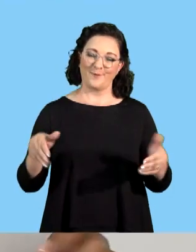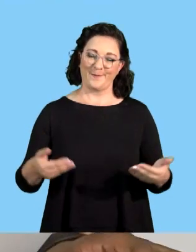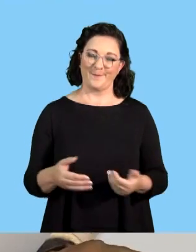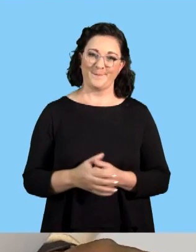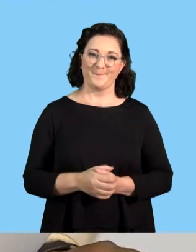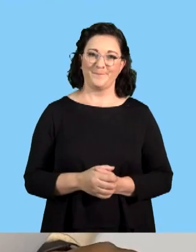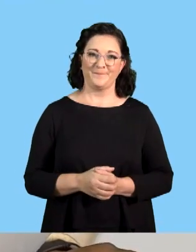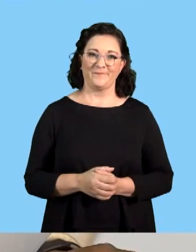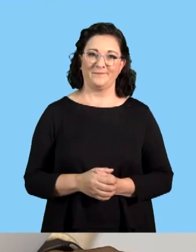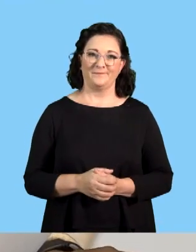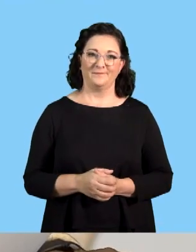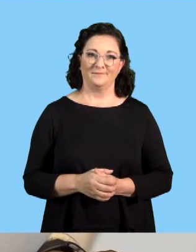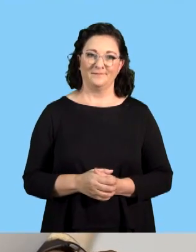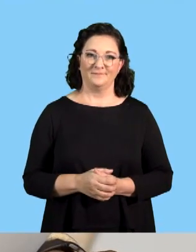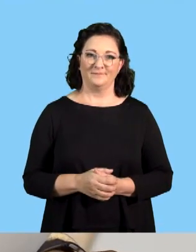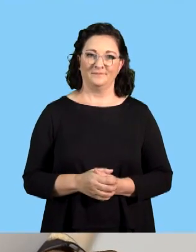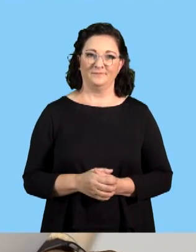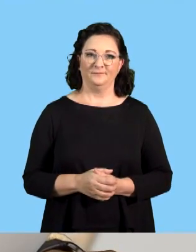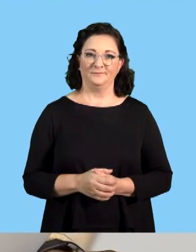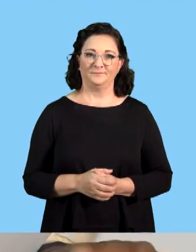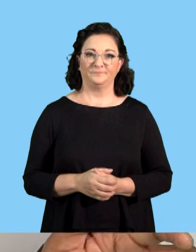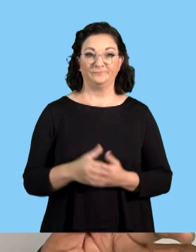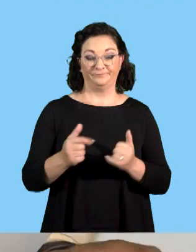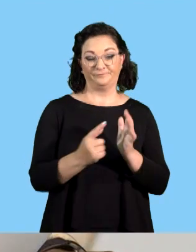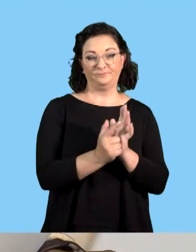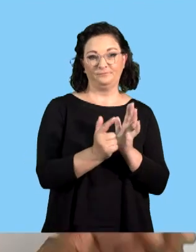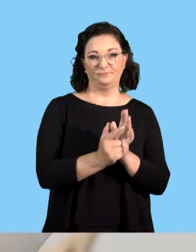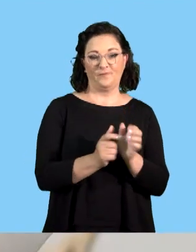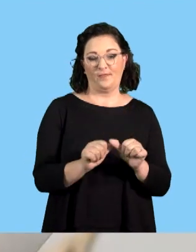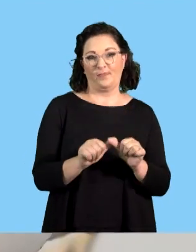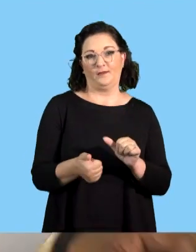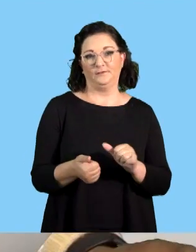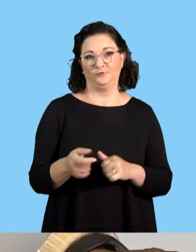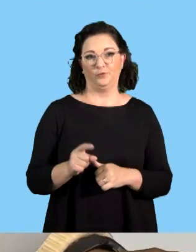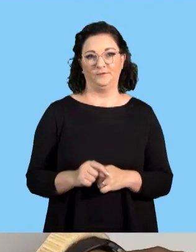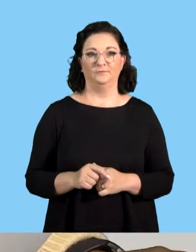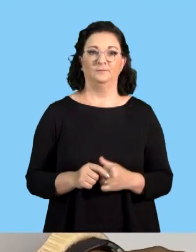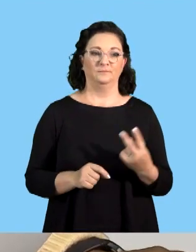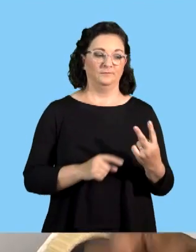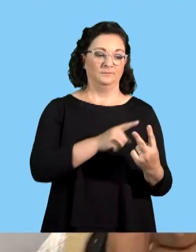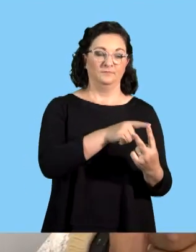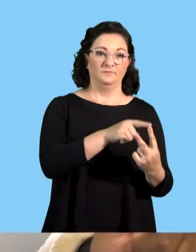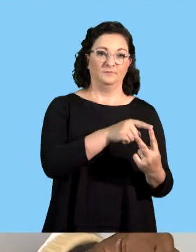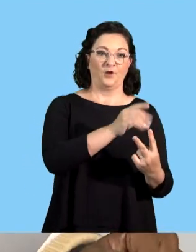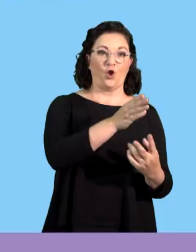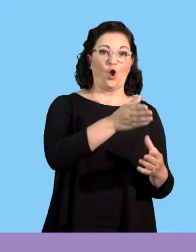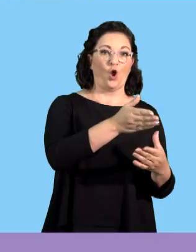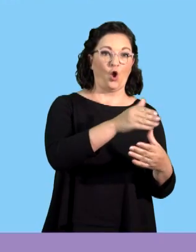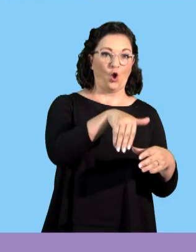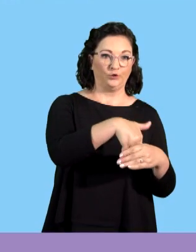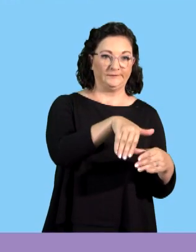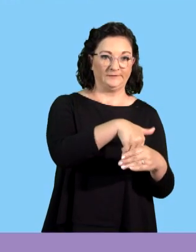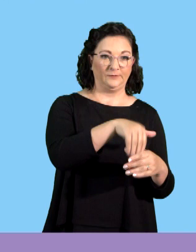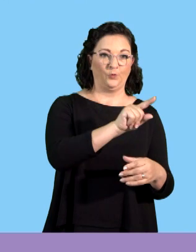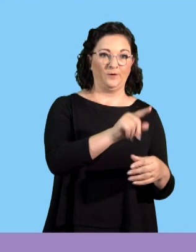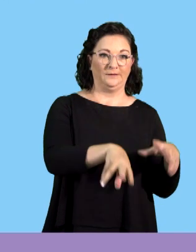Welcome back to the next segment. And as we look at the two concepts, the first one would be